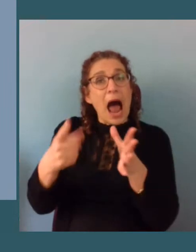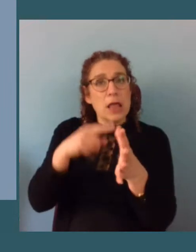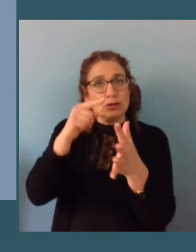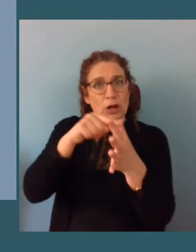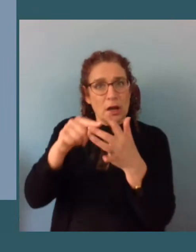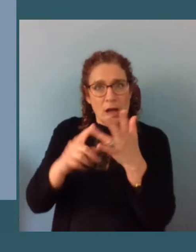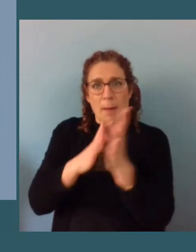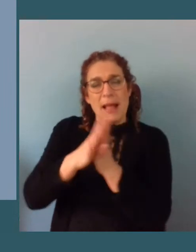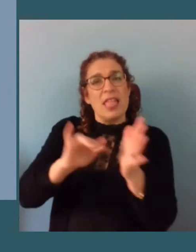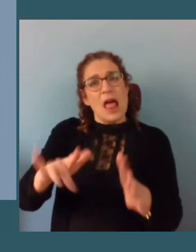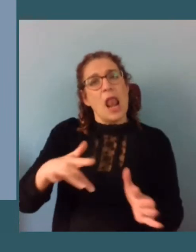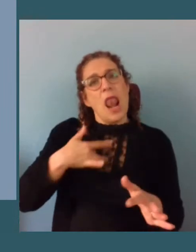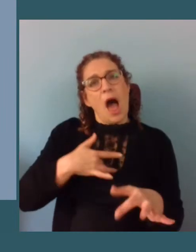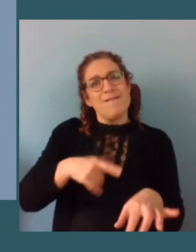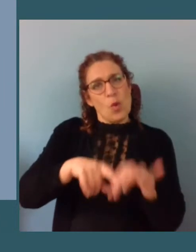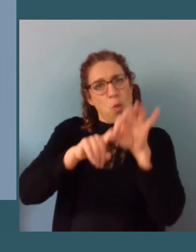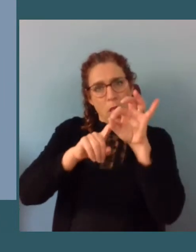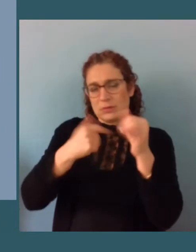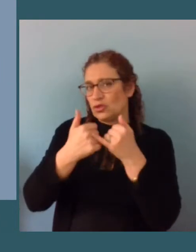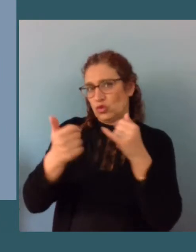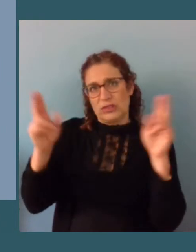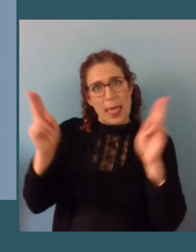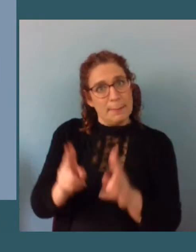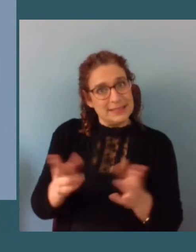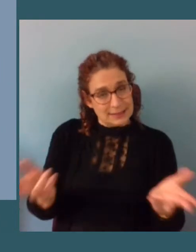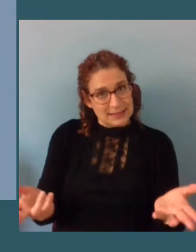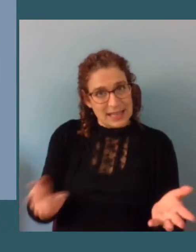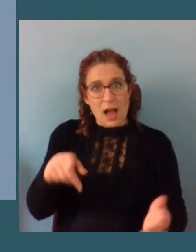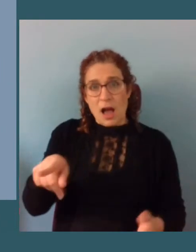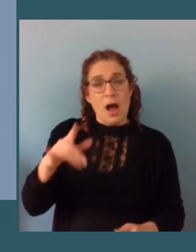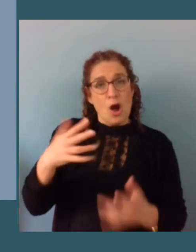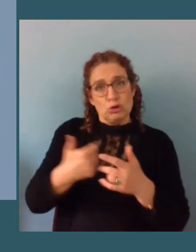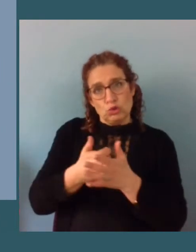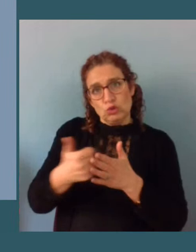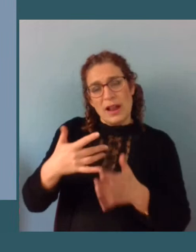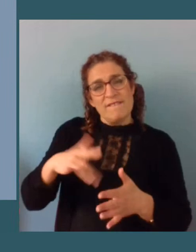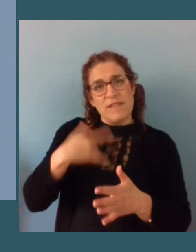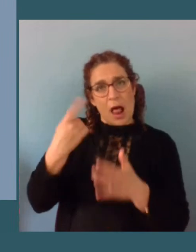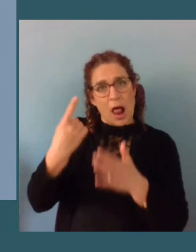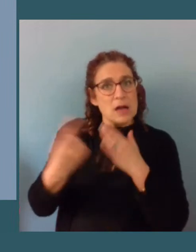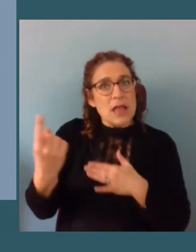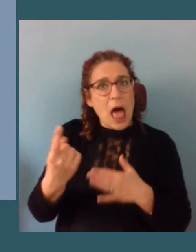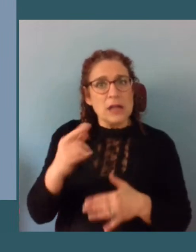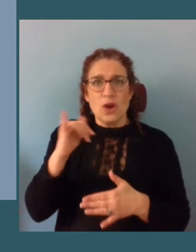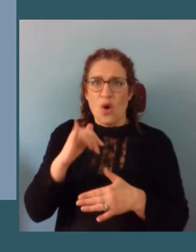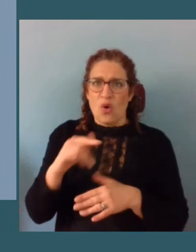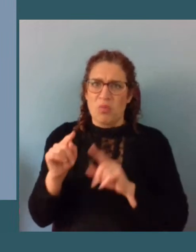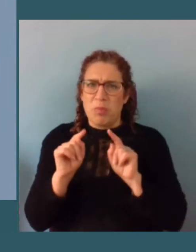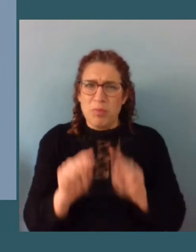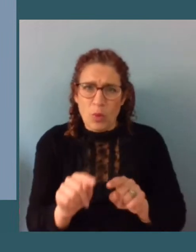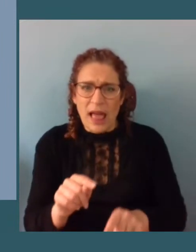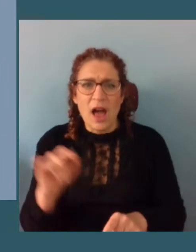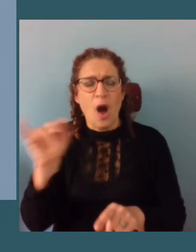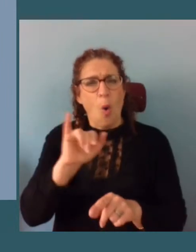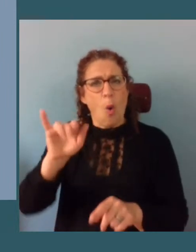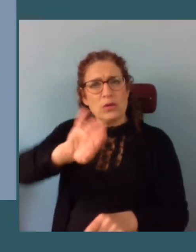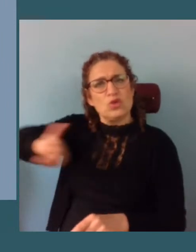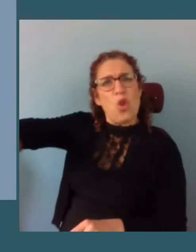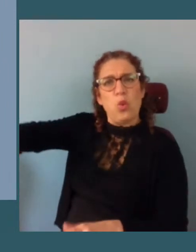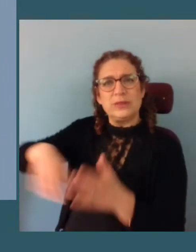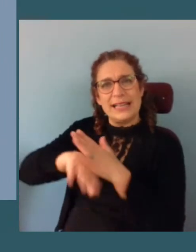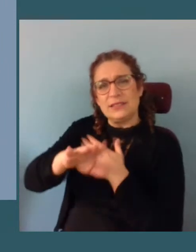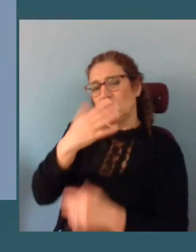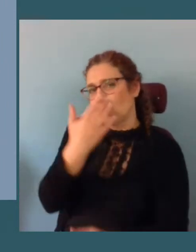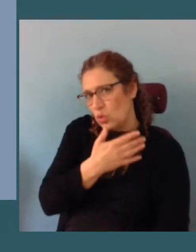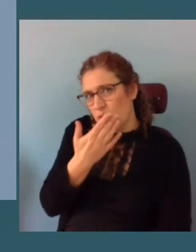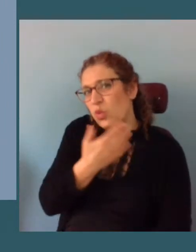life, and often children report feeling isolated, bullied, and kind of excluded during schools. And there